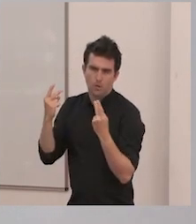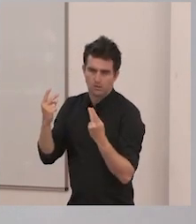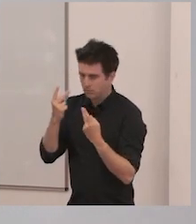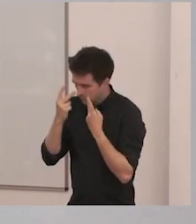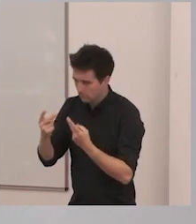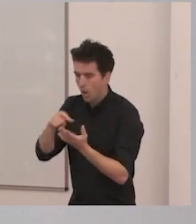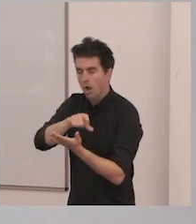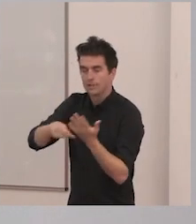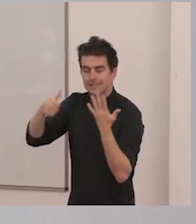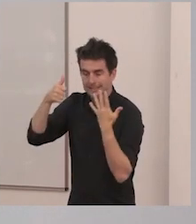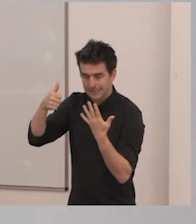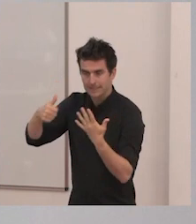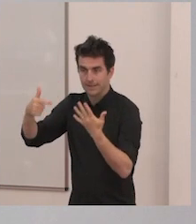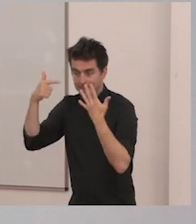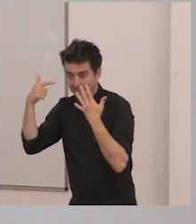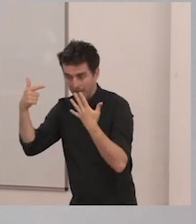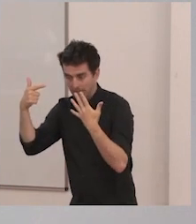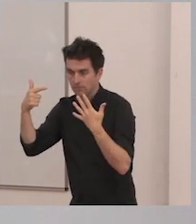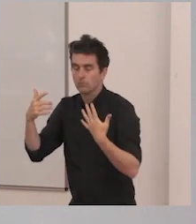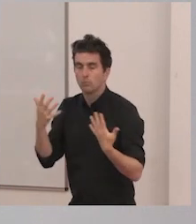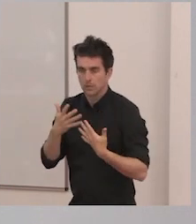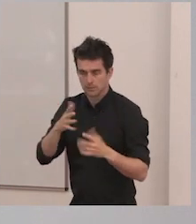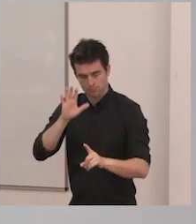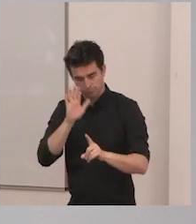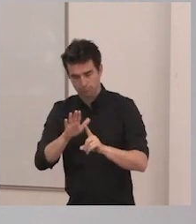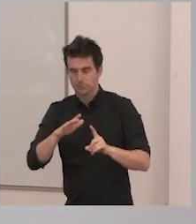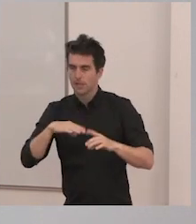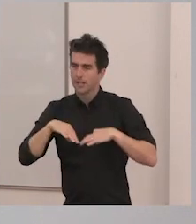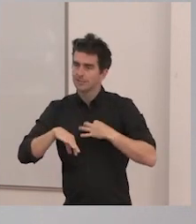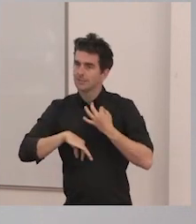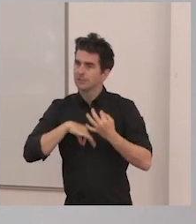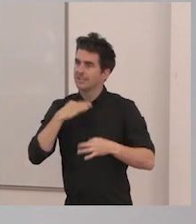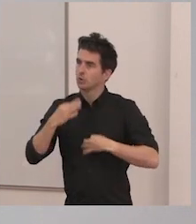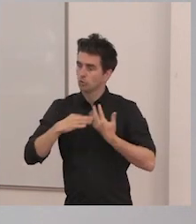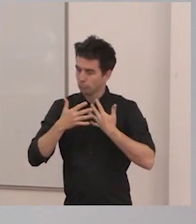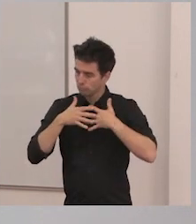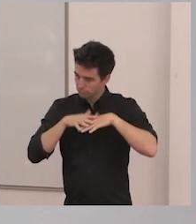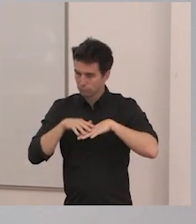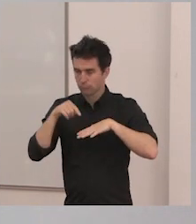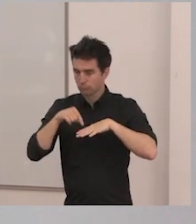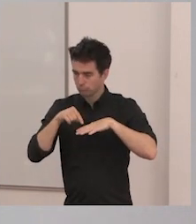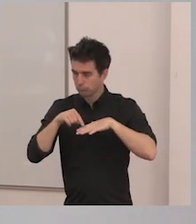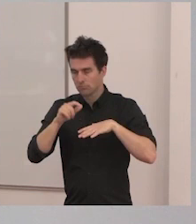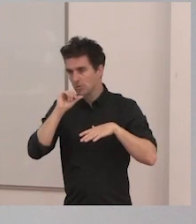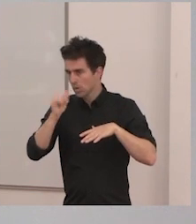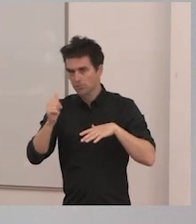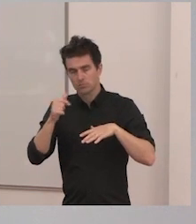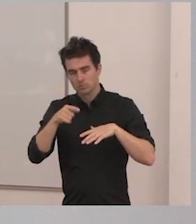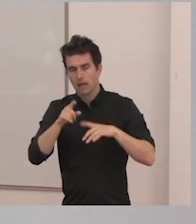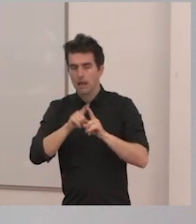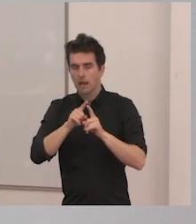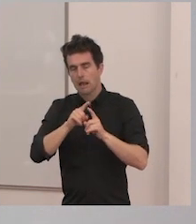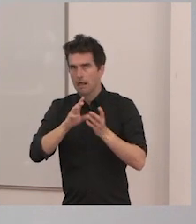Article 7 is a cross-cutting article. And the article on children with